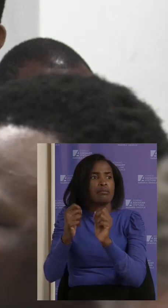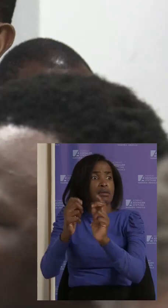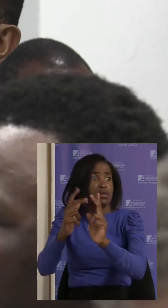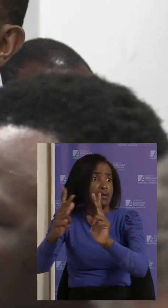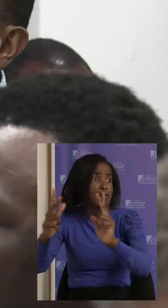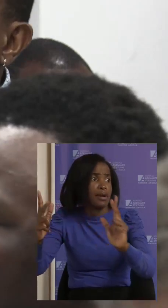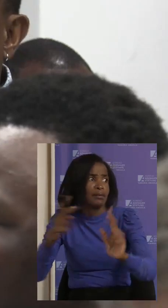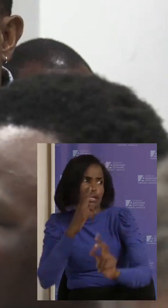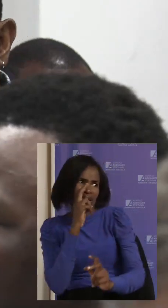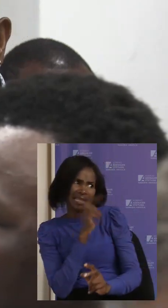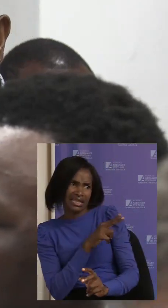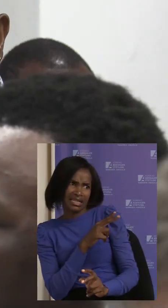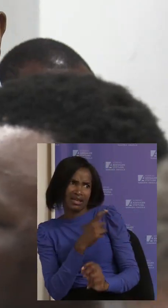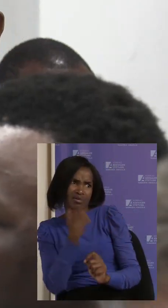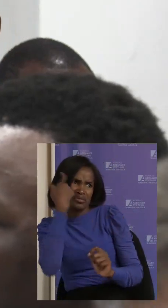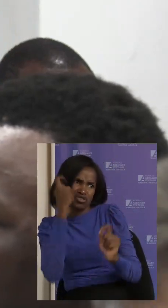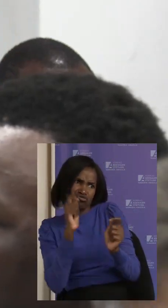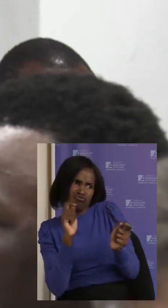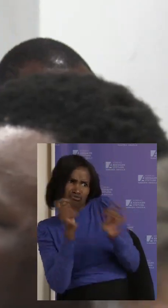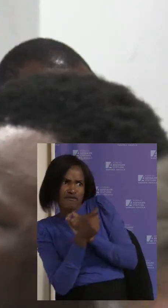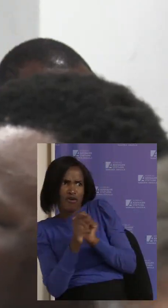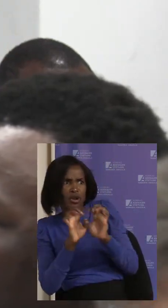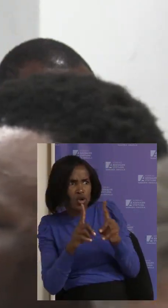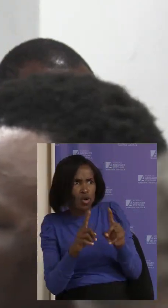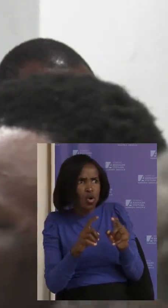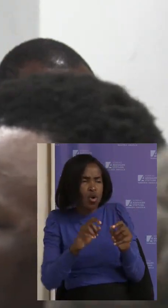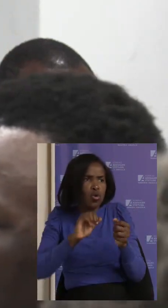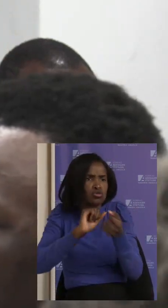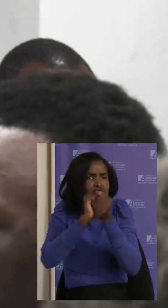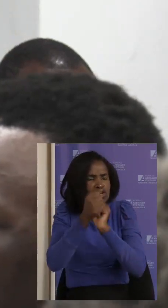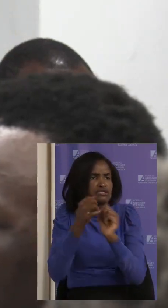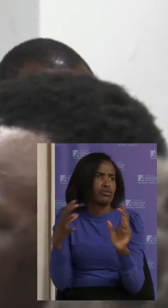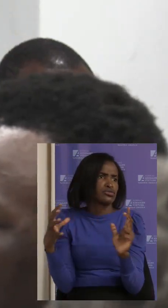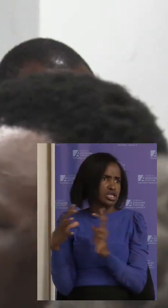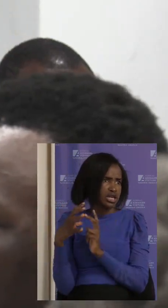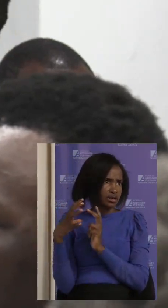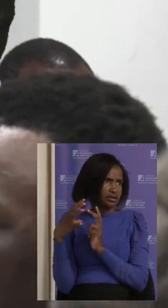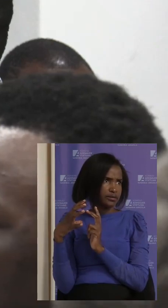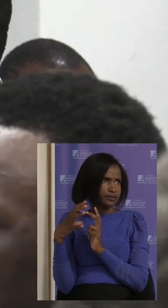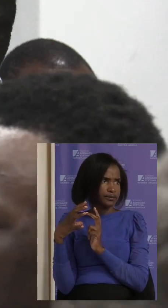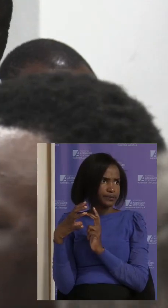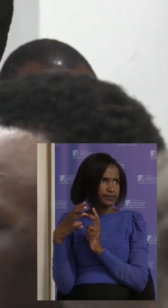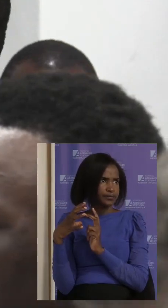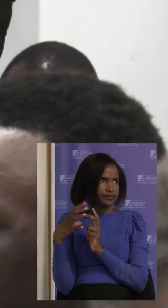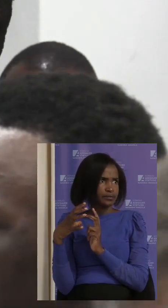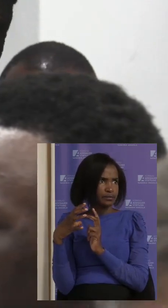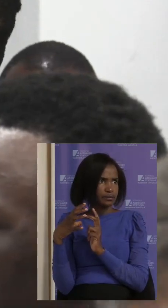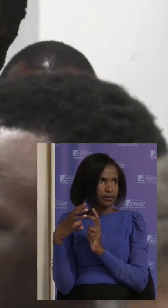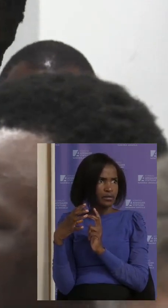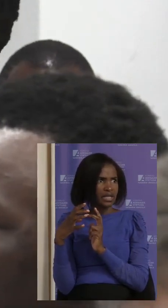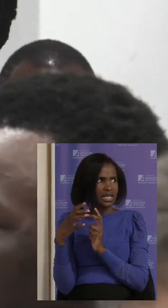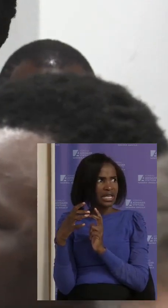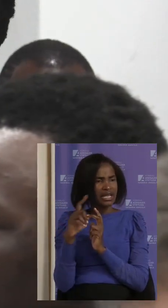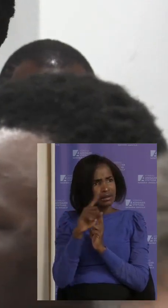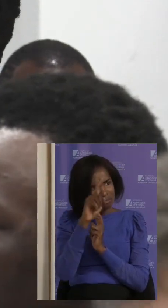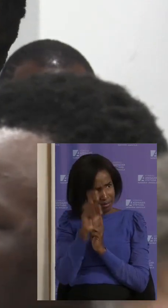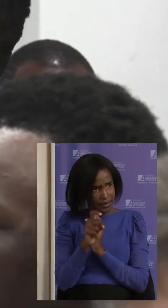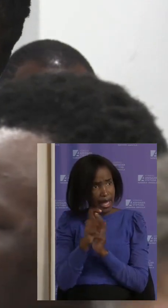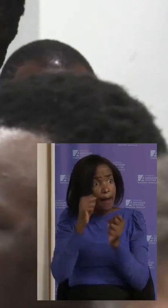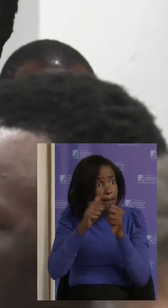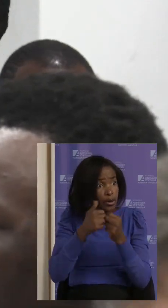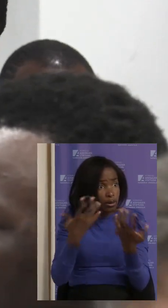the ministry to reform education or to transform society? And I think that's the question. And I think that the problem